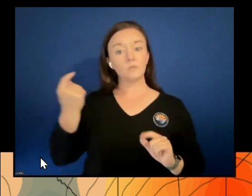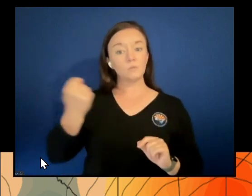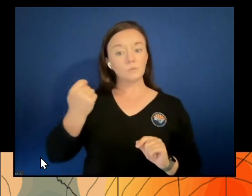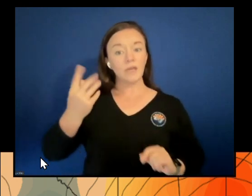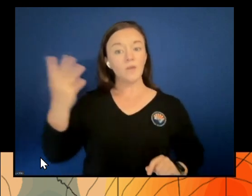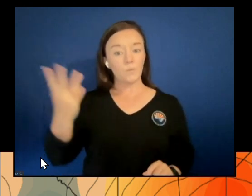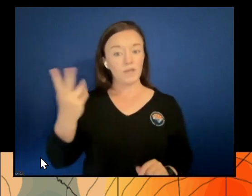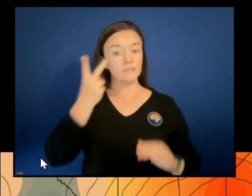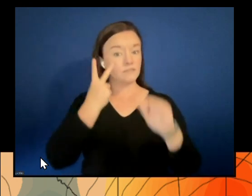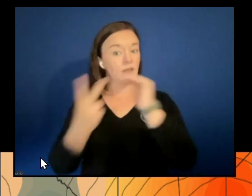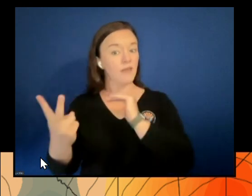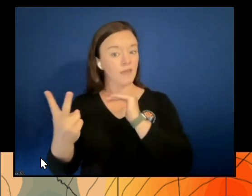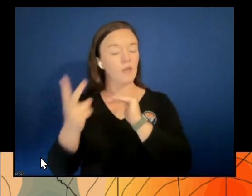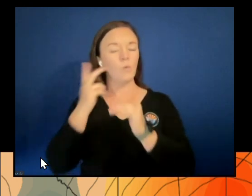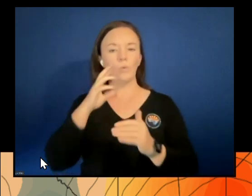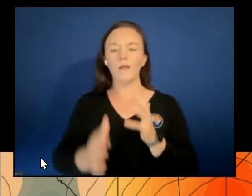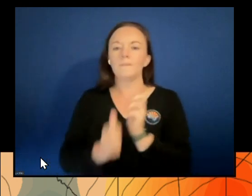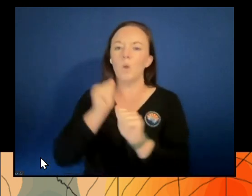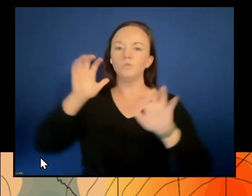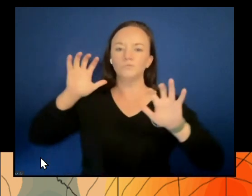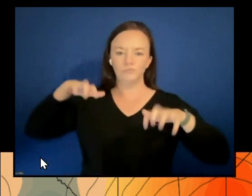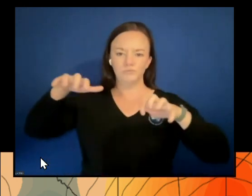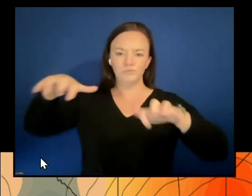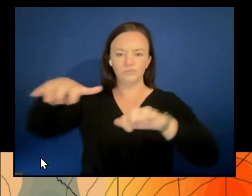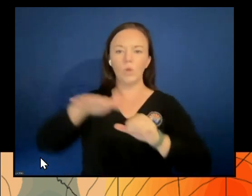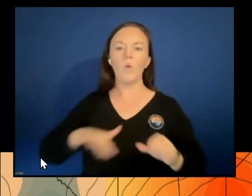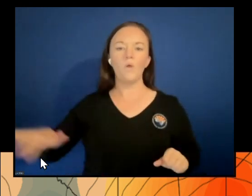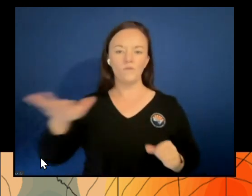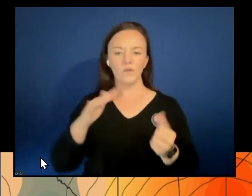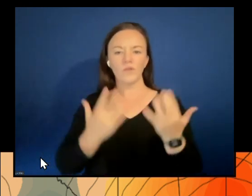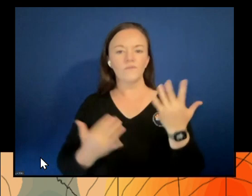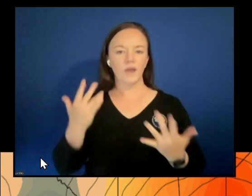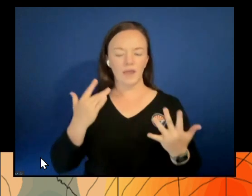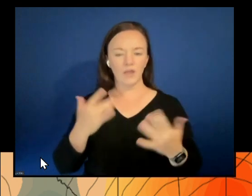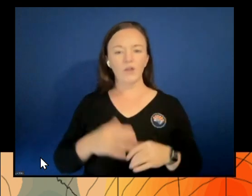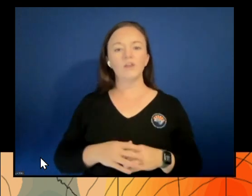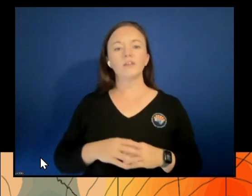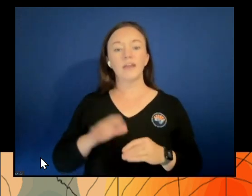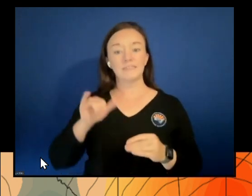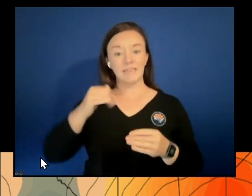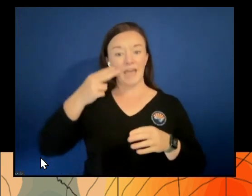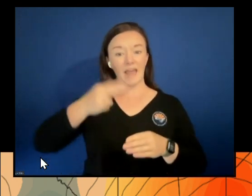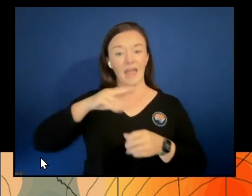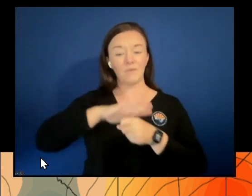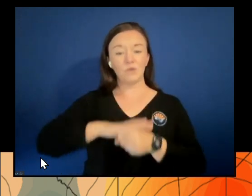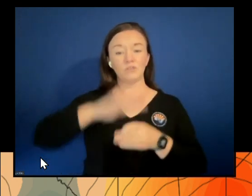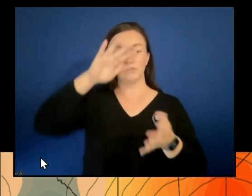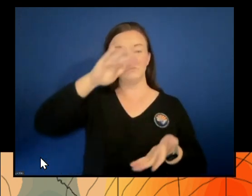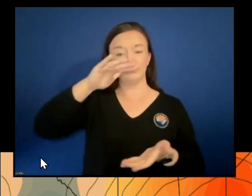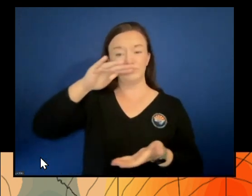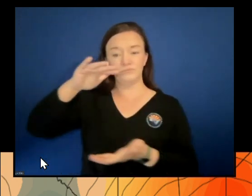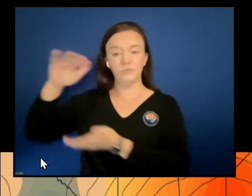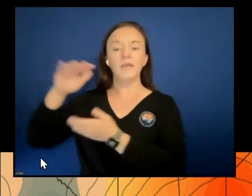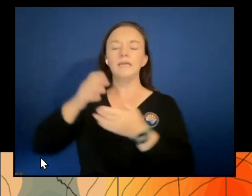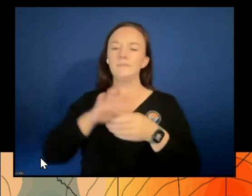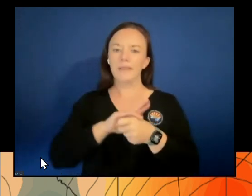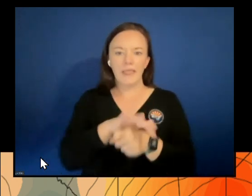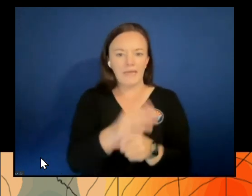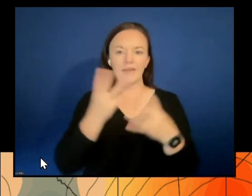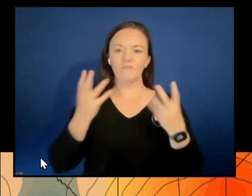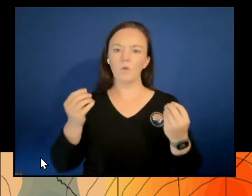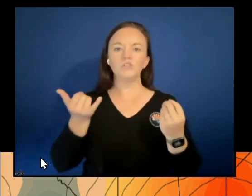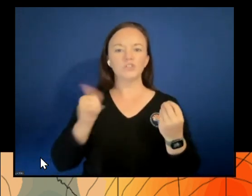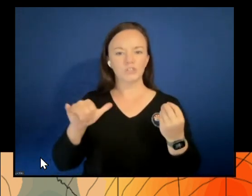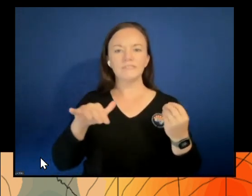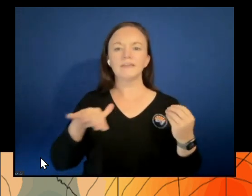our wettest days for the fire. As that trough goes, we have plenty of moisture in place, and we'll take a look at that in a couple of slides. But just